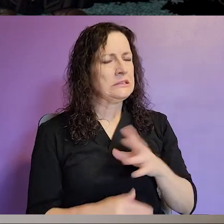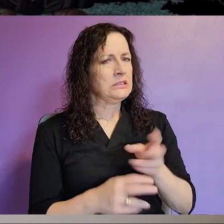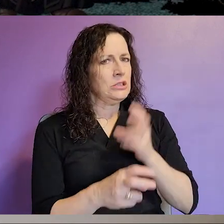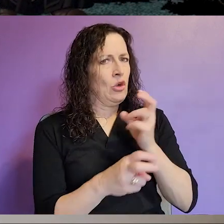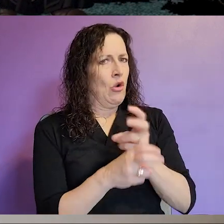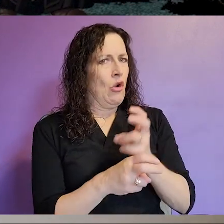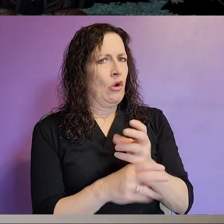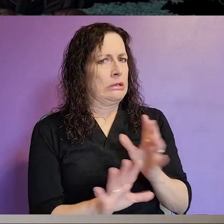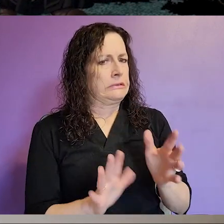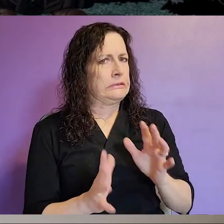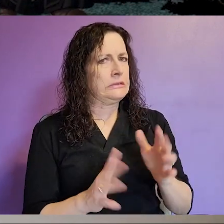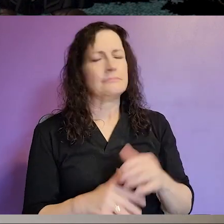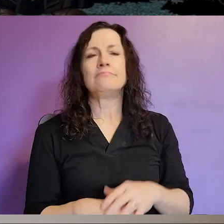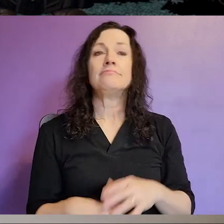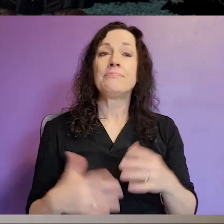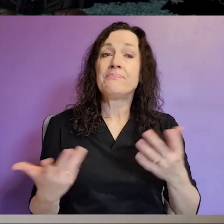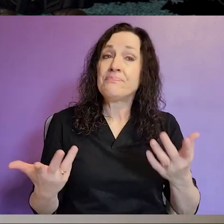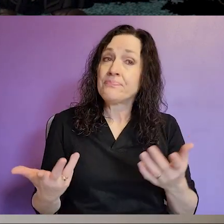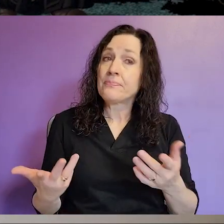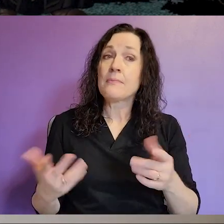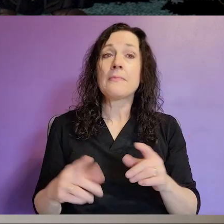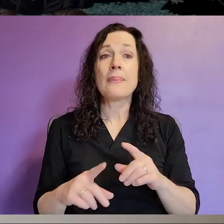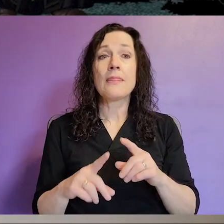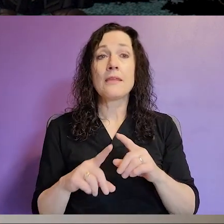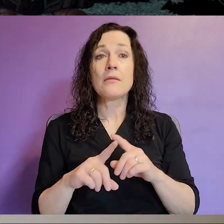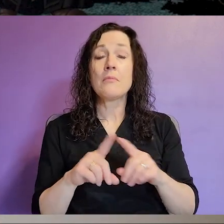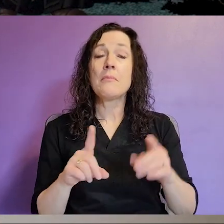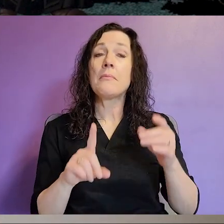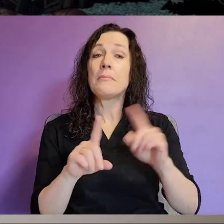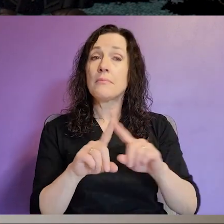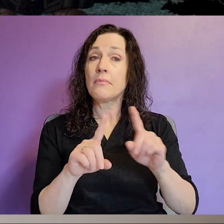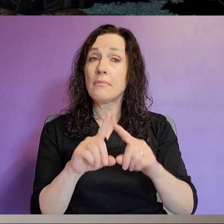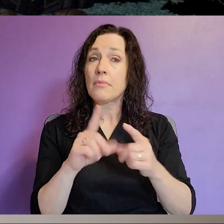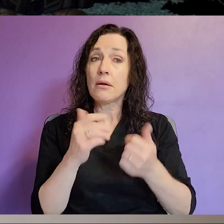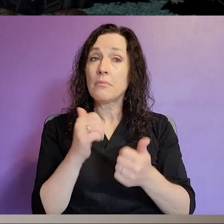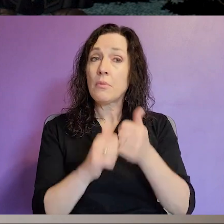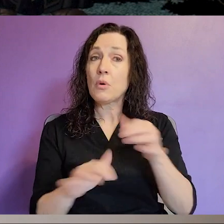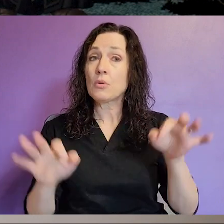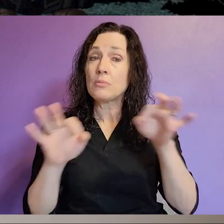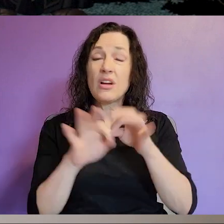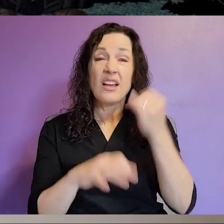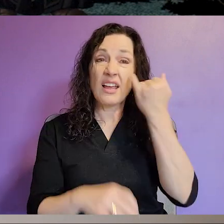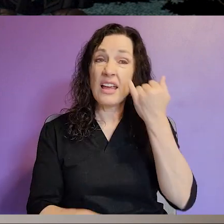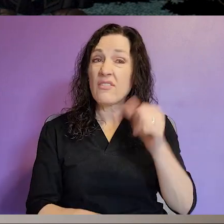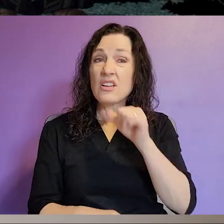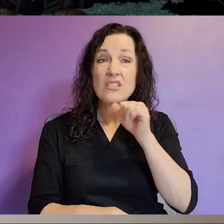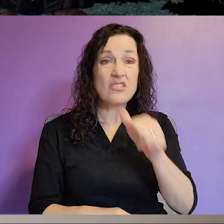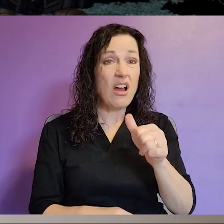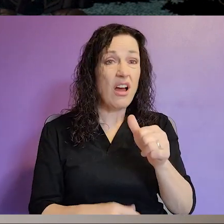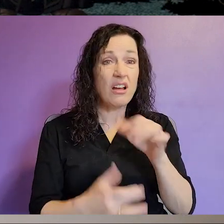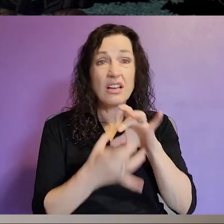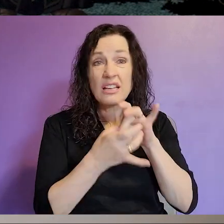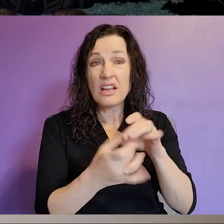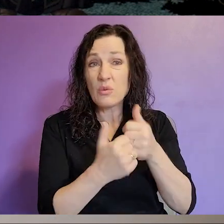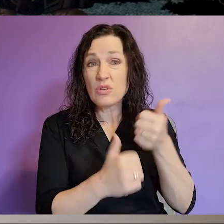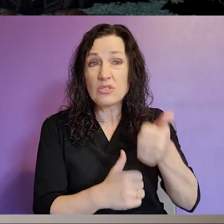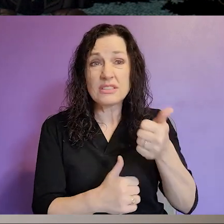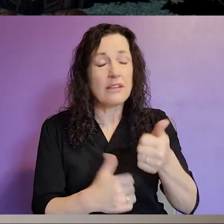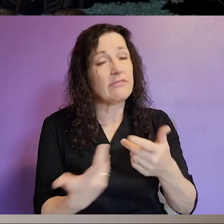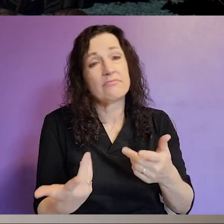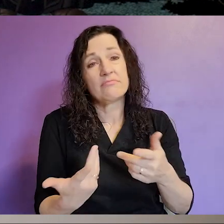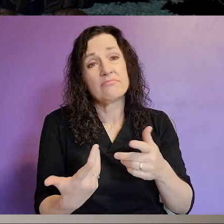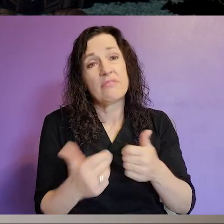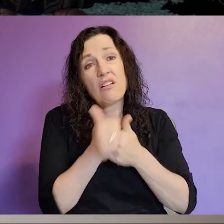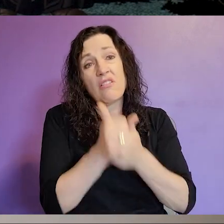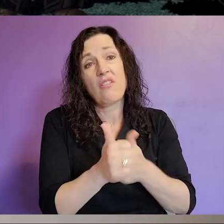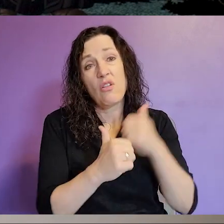And the young lad said, that's hard for me to do. And I said, as long as you are at home or not at home with